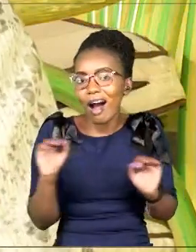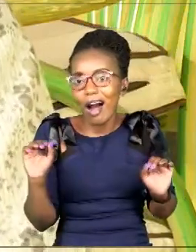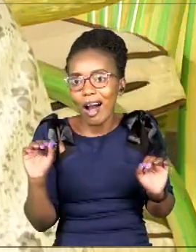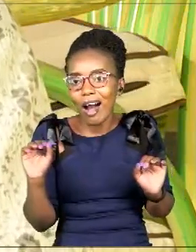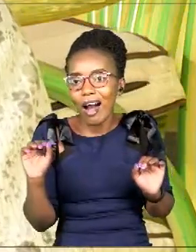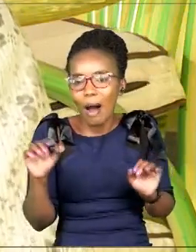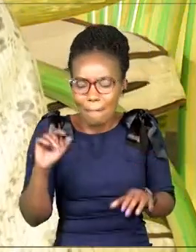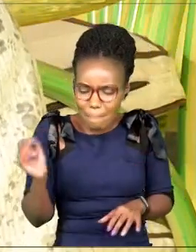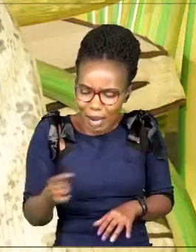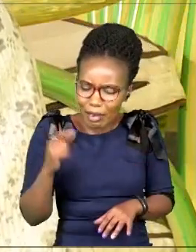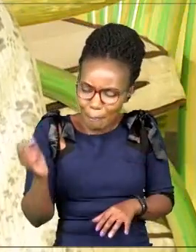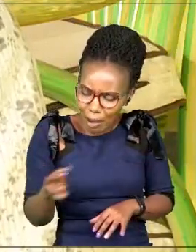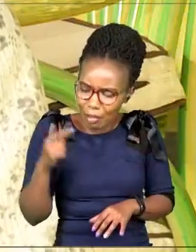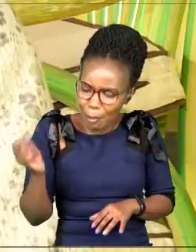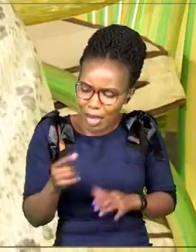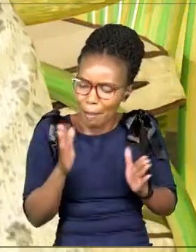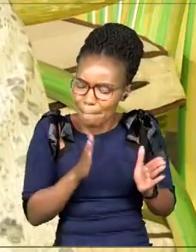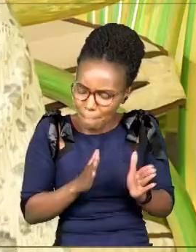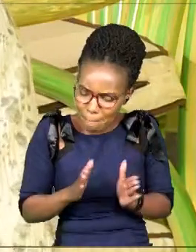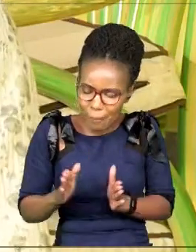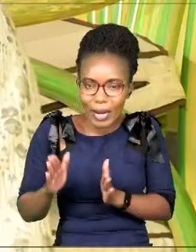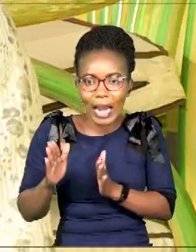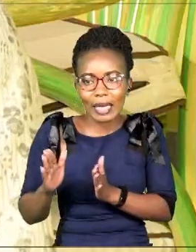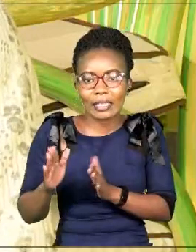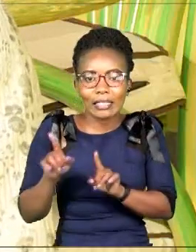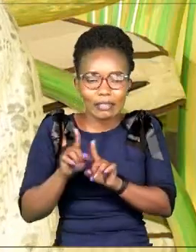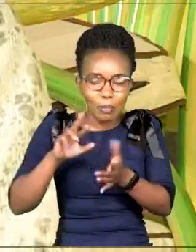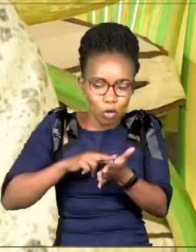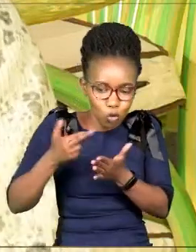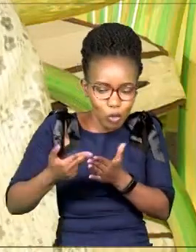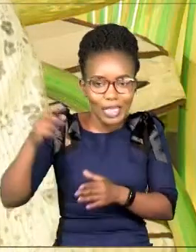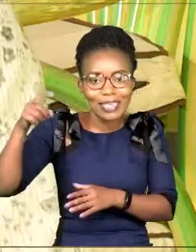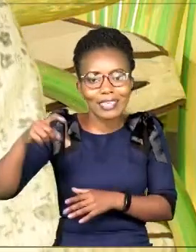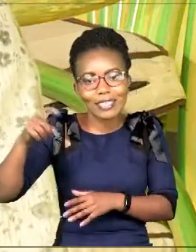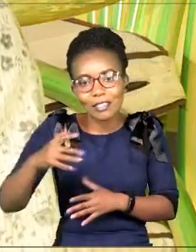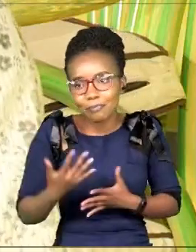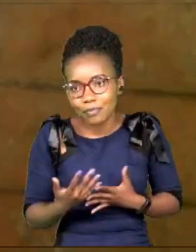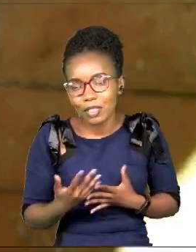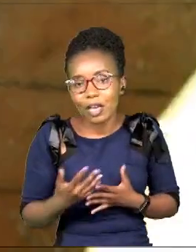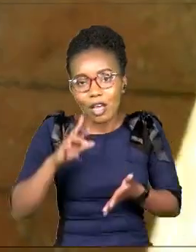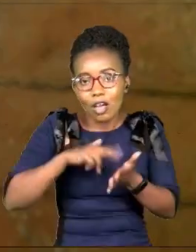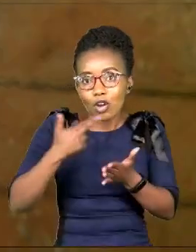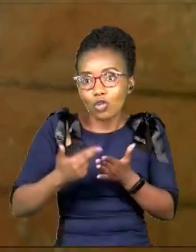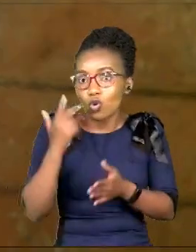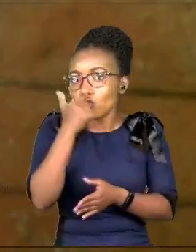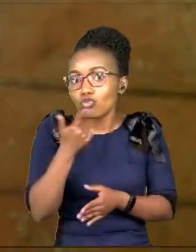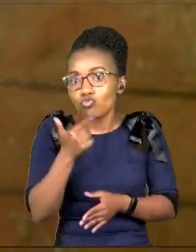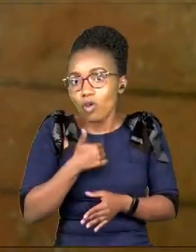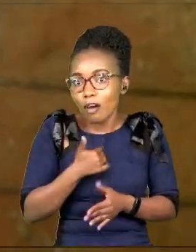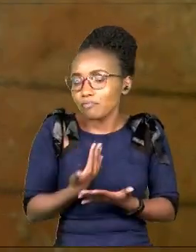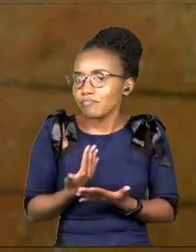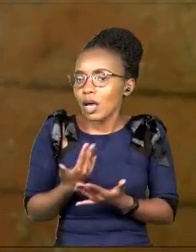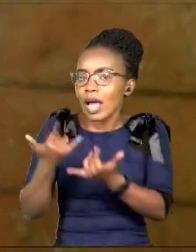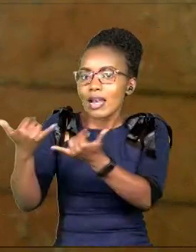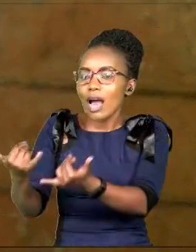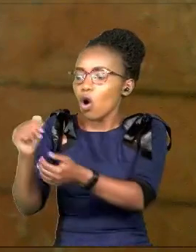took months for this to be planned, and it needs resources. So who has that kind of resource? Is the change of guard at